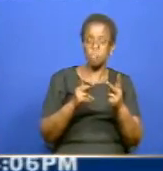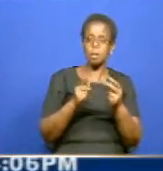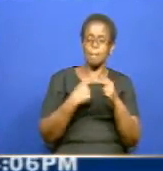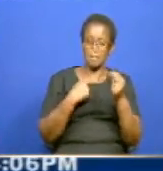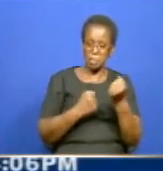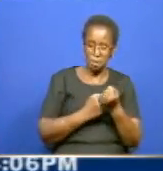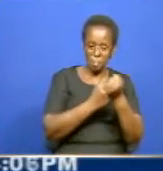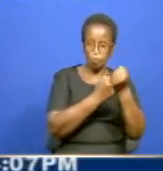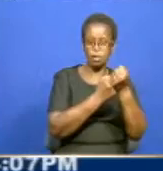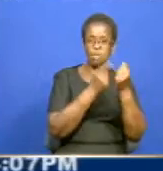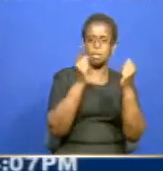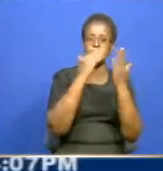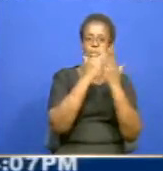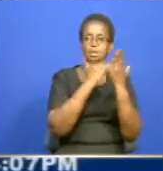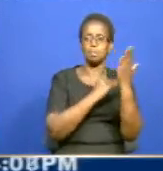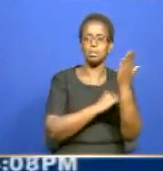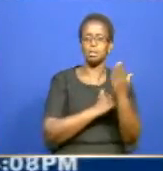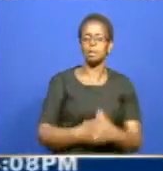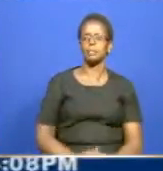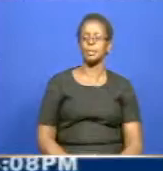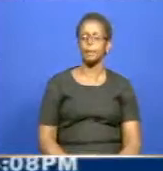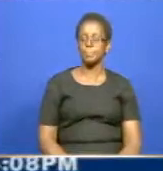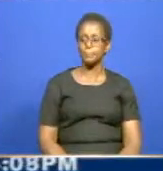this statement.